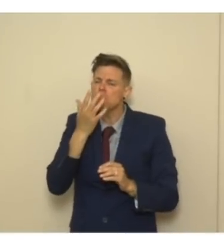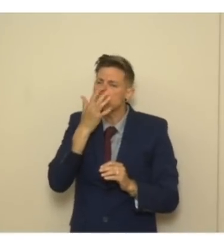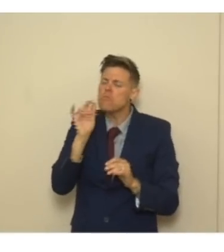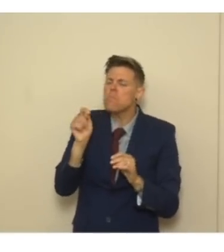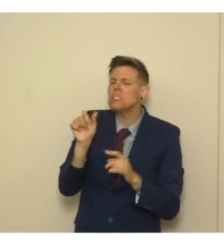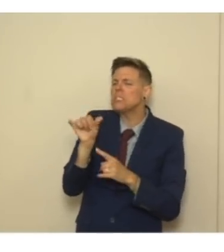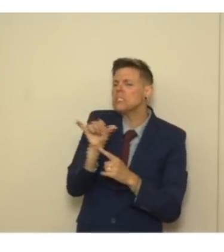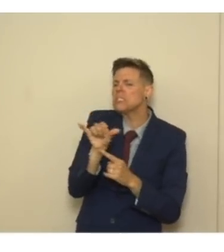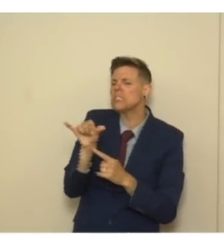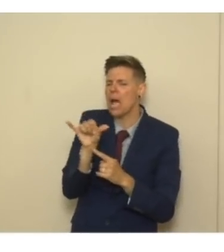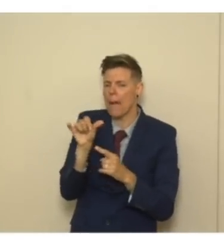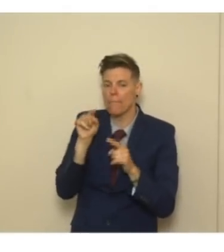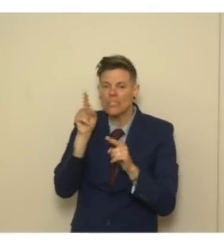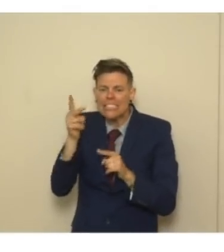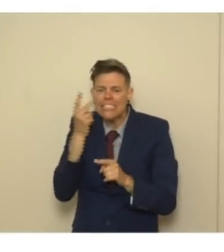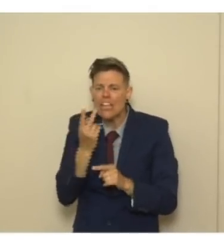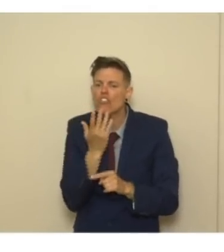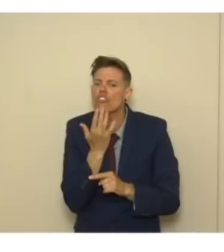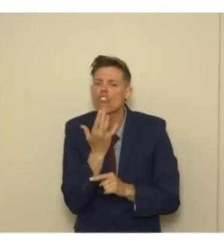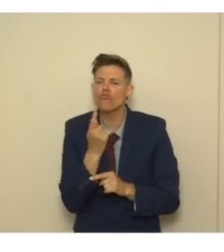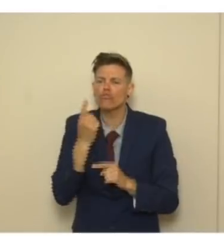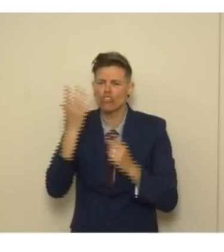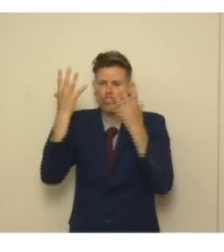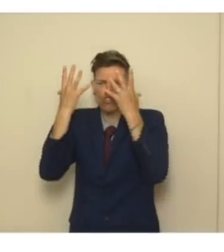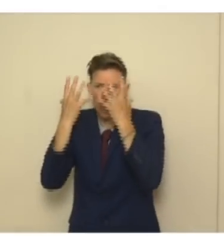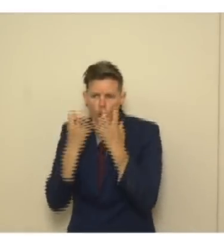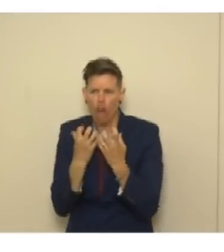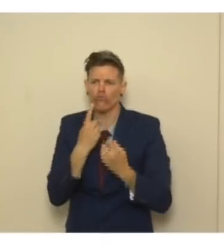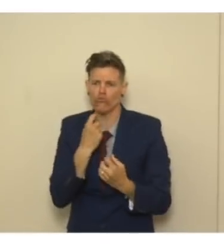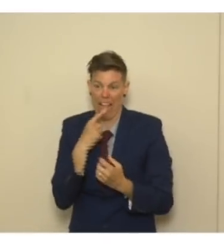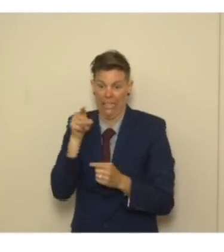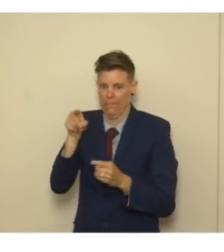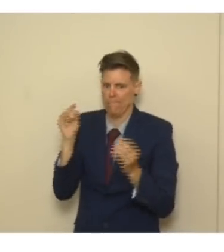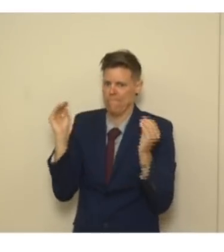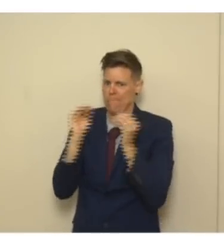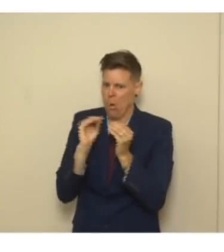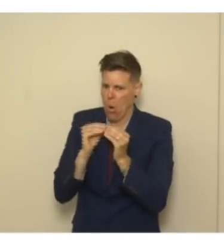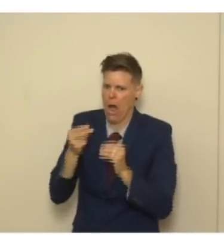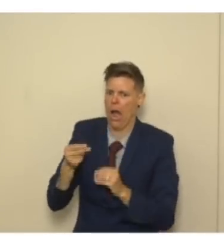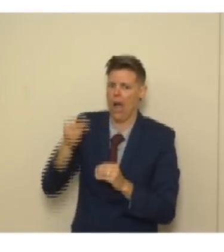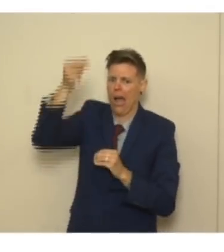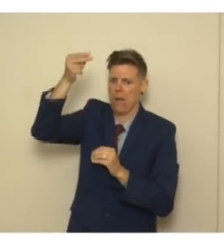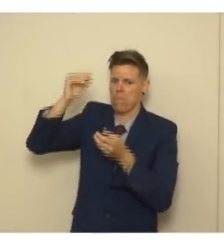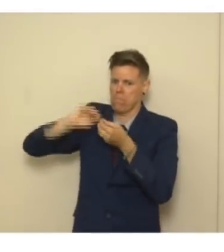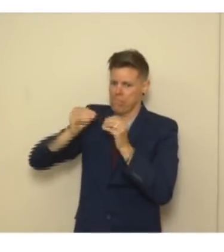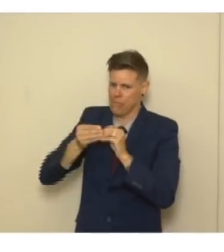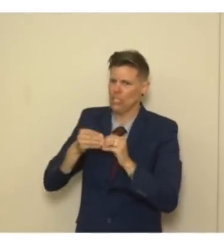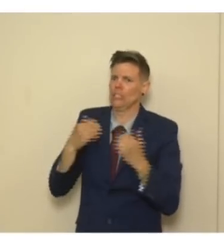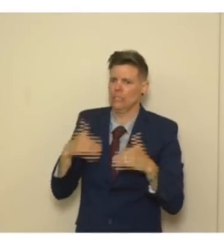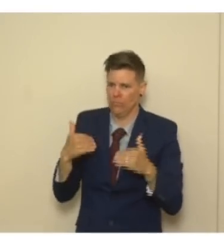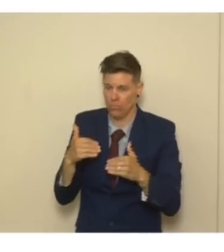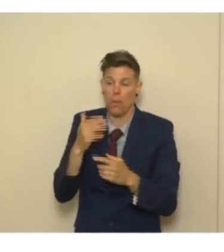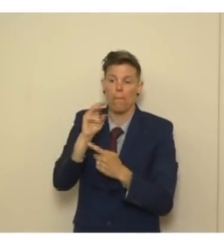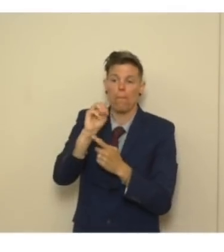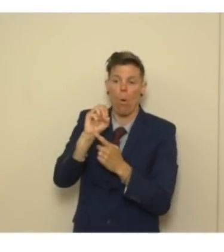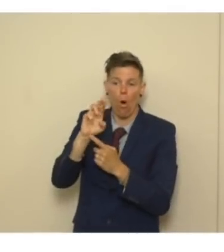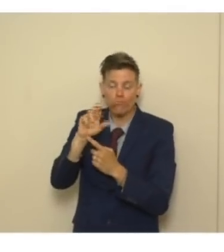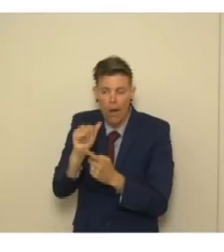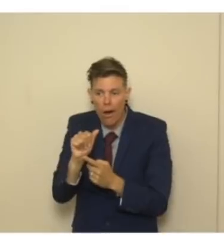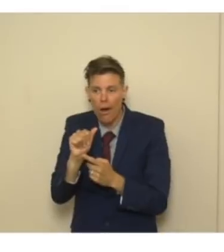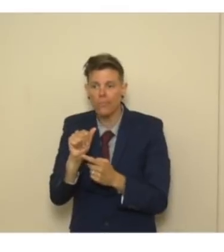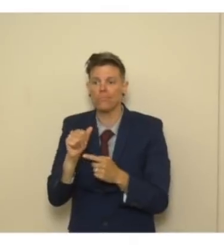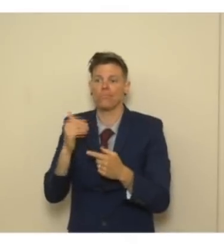the greater number of cases. Mora and Debaca County still do not have cases. Yesterday's